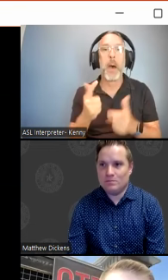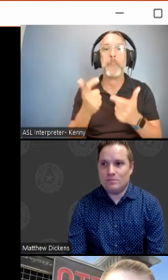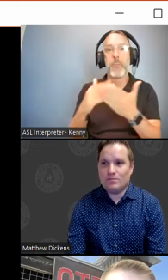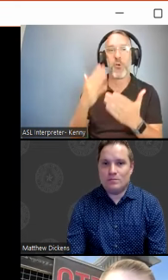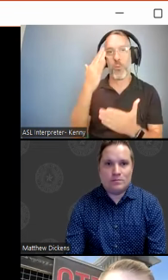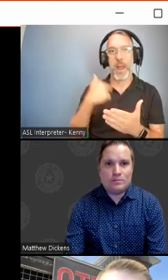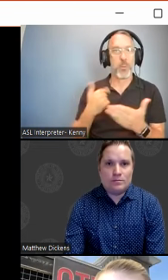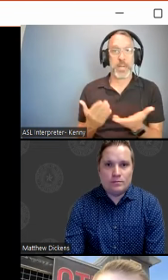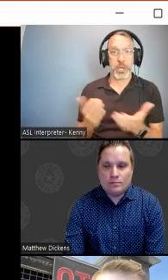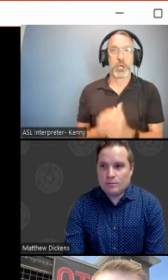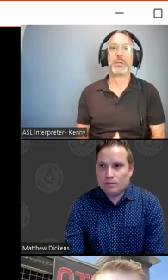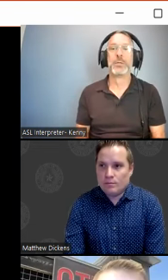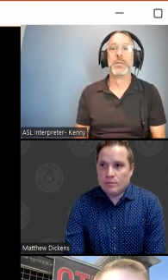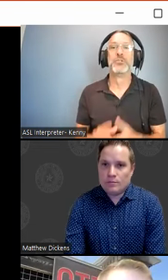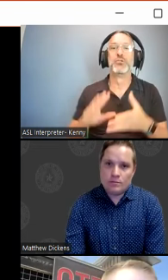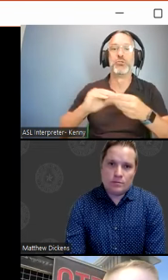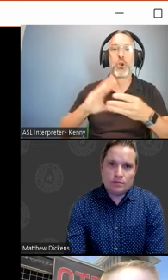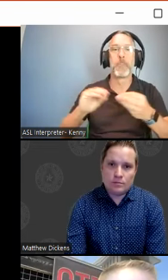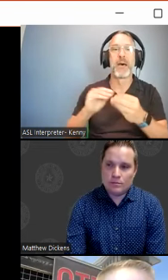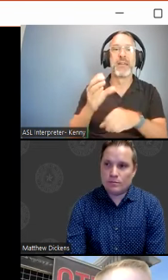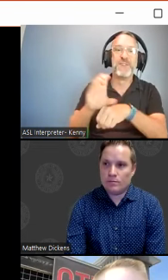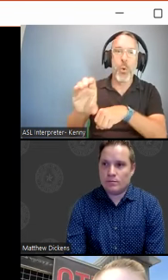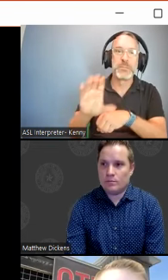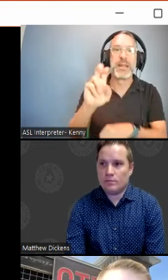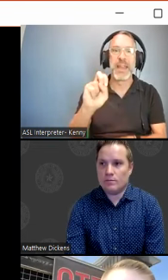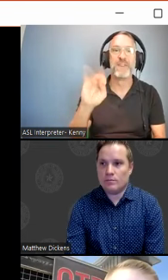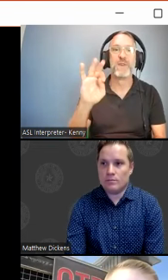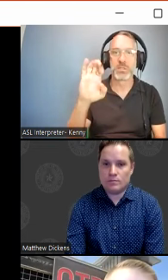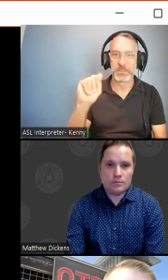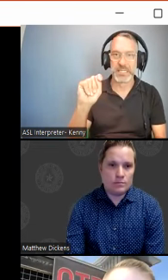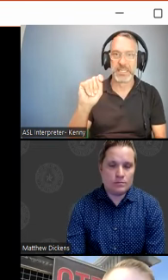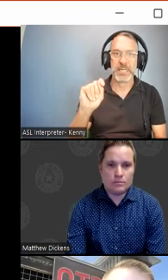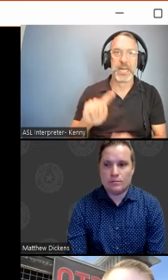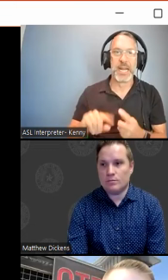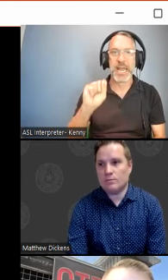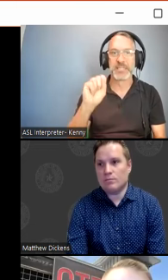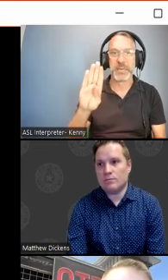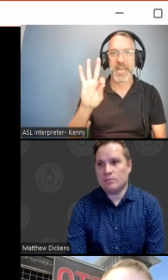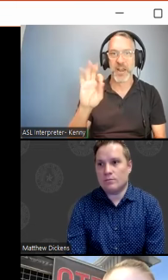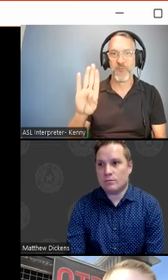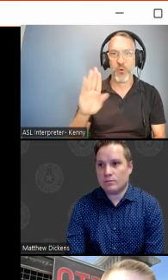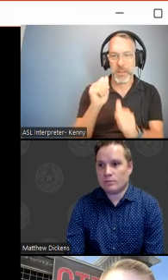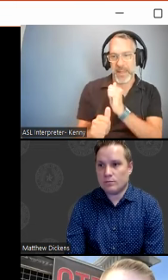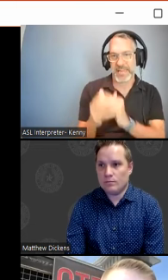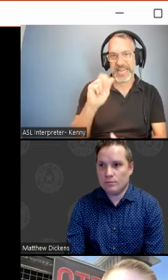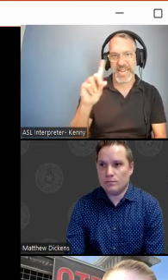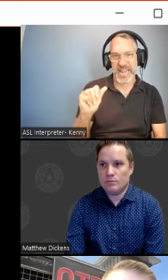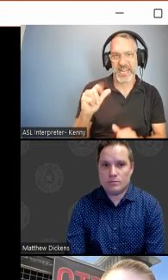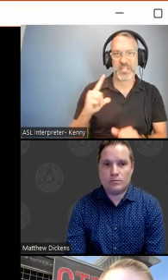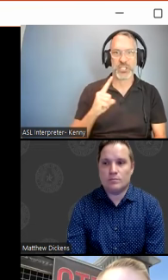we're here is to talk about enforcement and of SB 904 that passed in the 88th